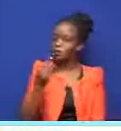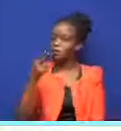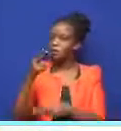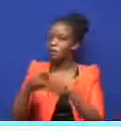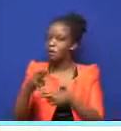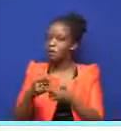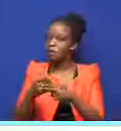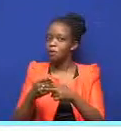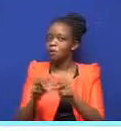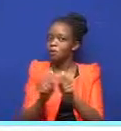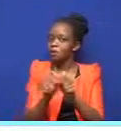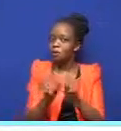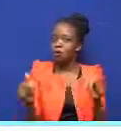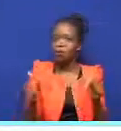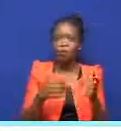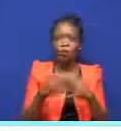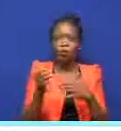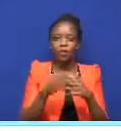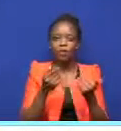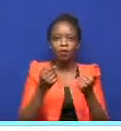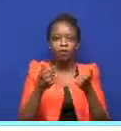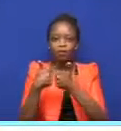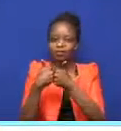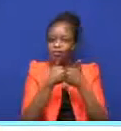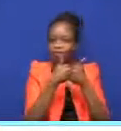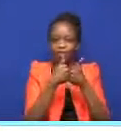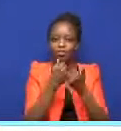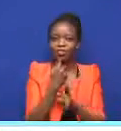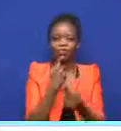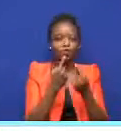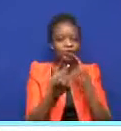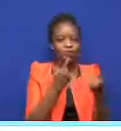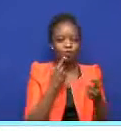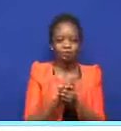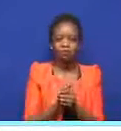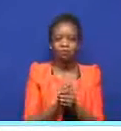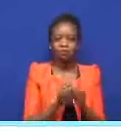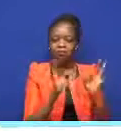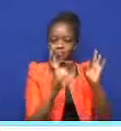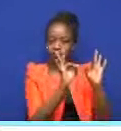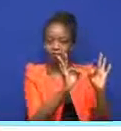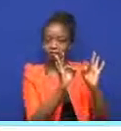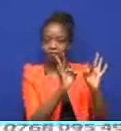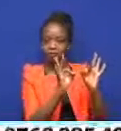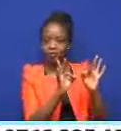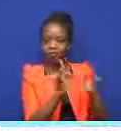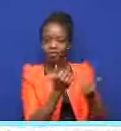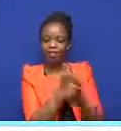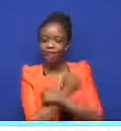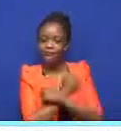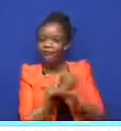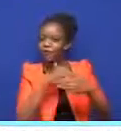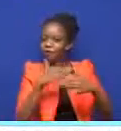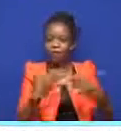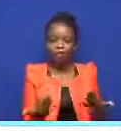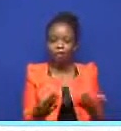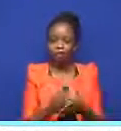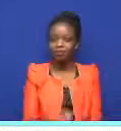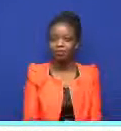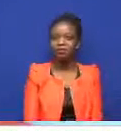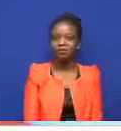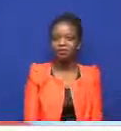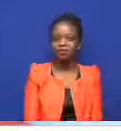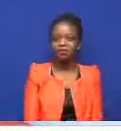so swiftly with no pronunciation issues. Wow, I feel that Zainab. Wow, is it love at first sight?